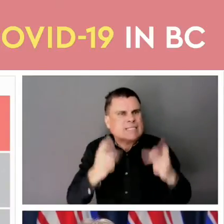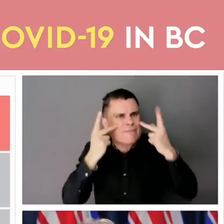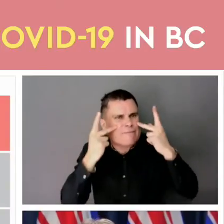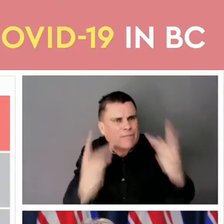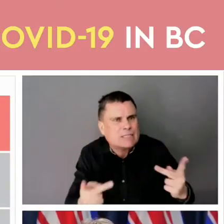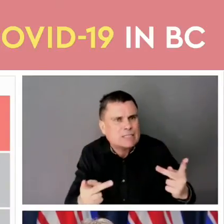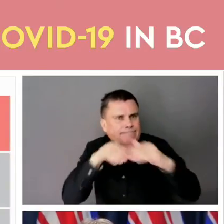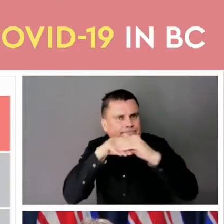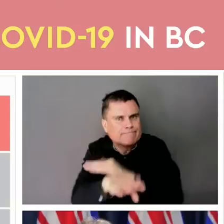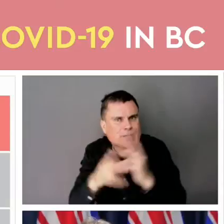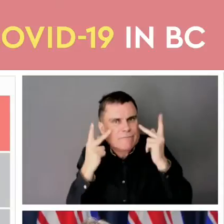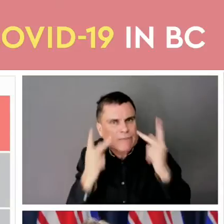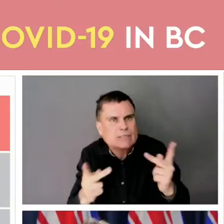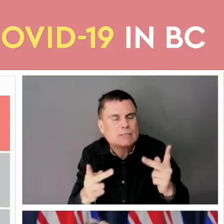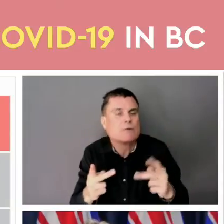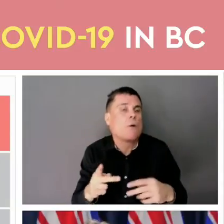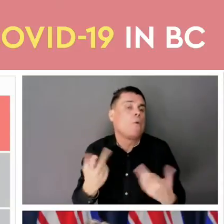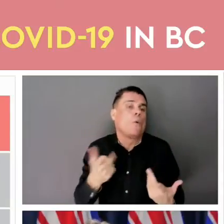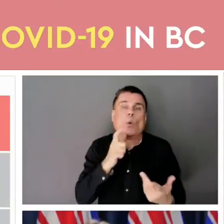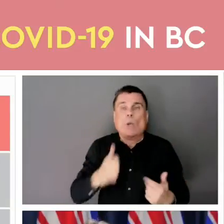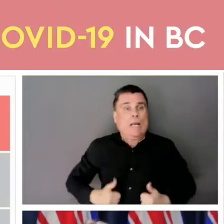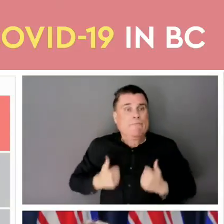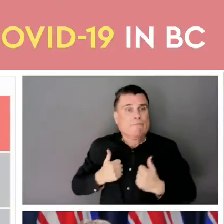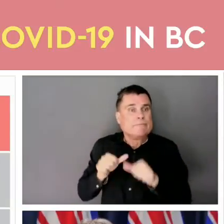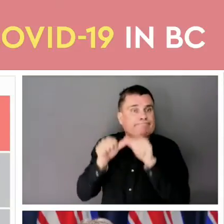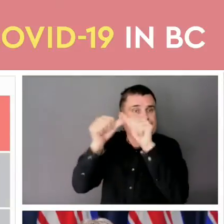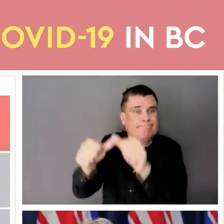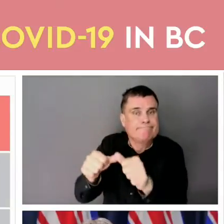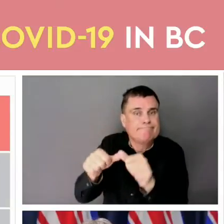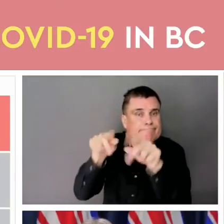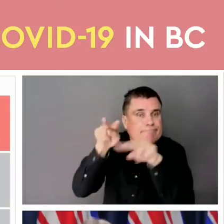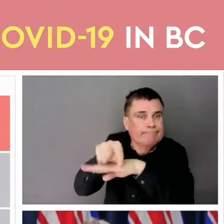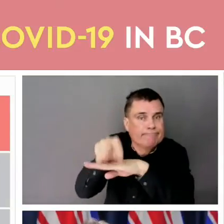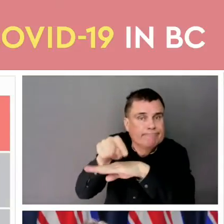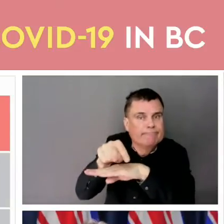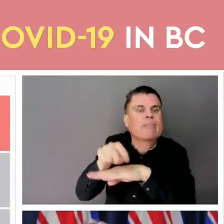help their loved ones and family members be cared for and have